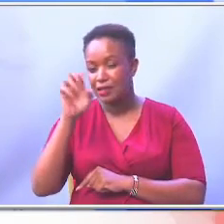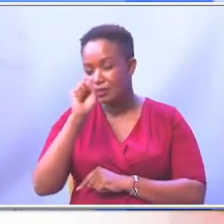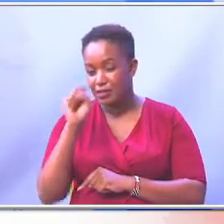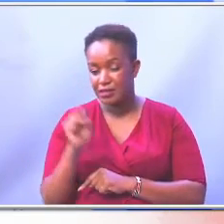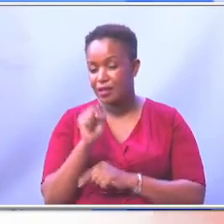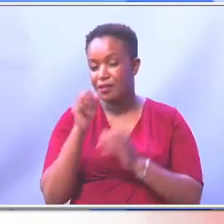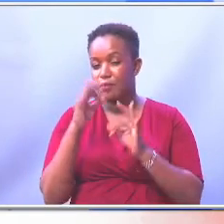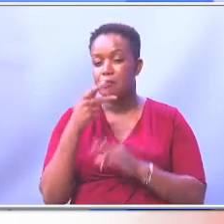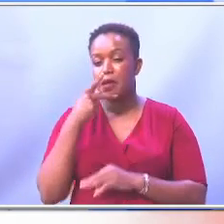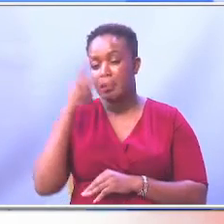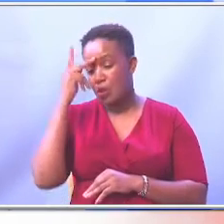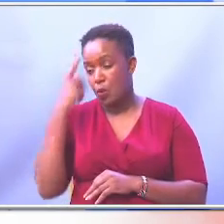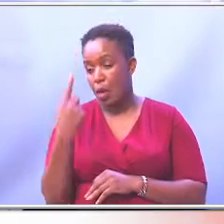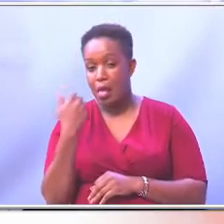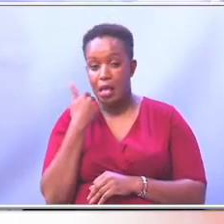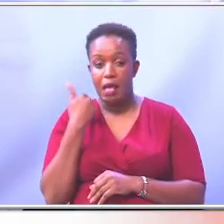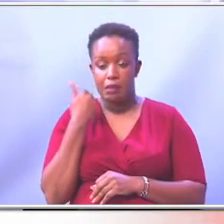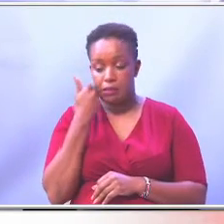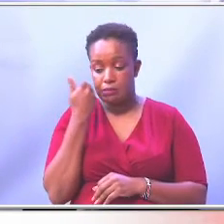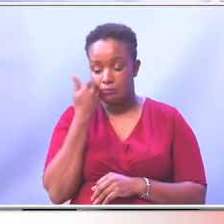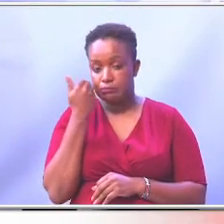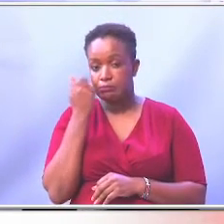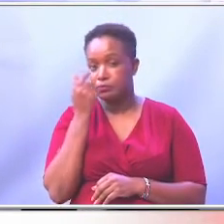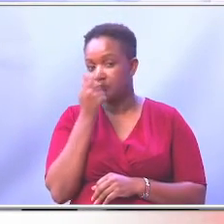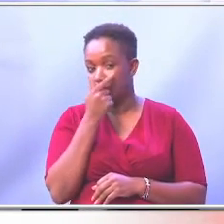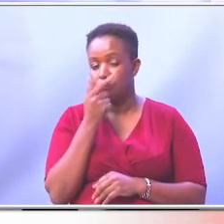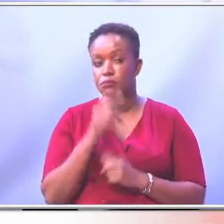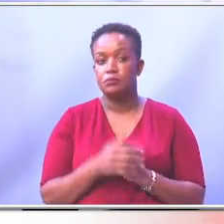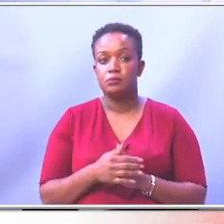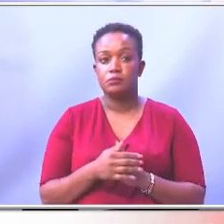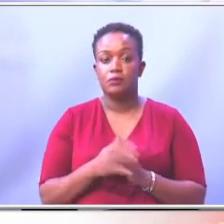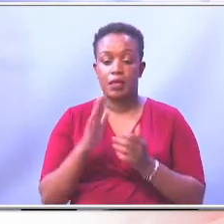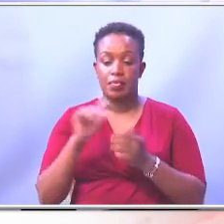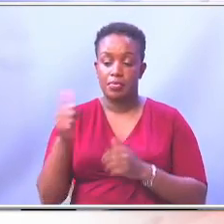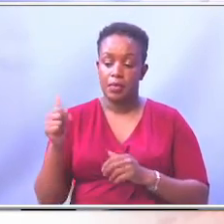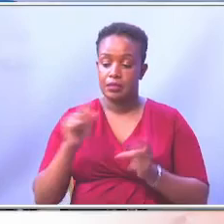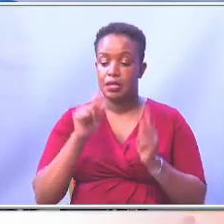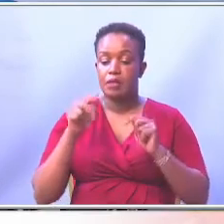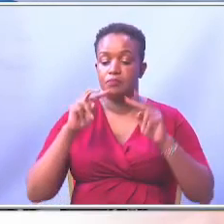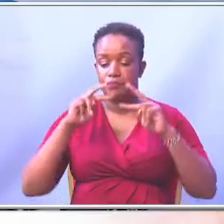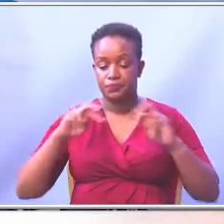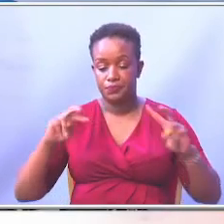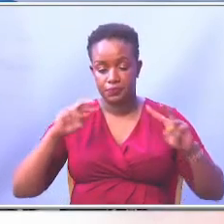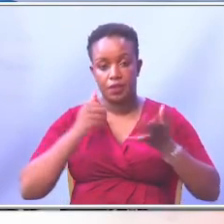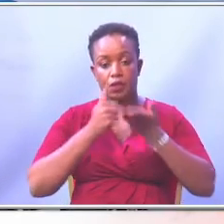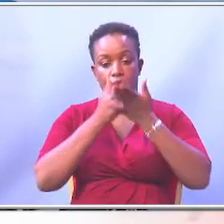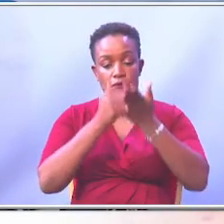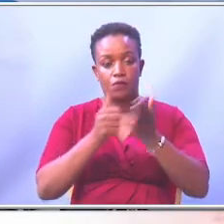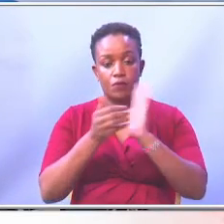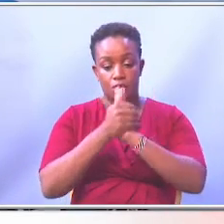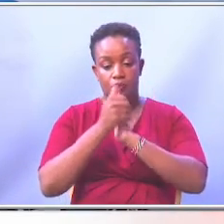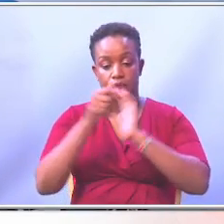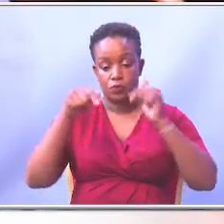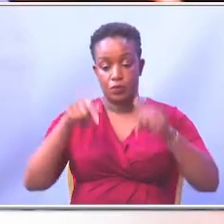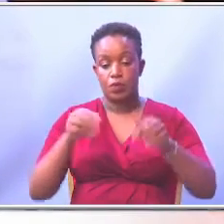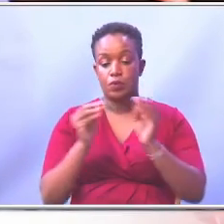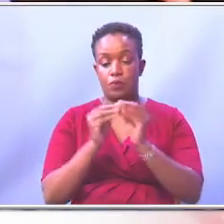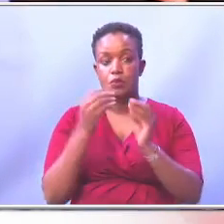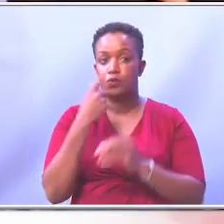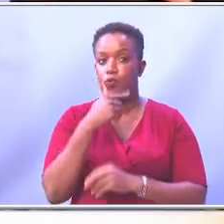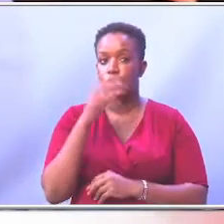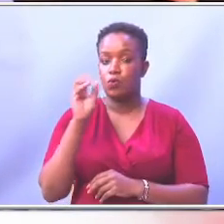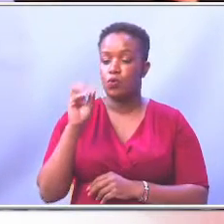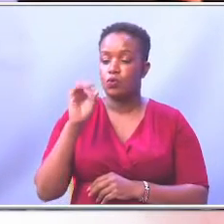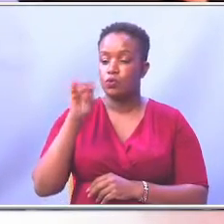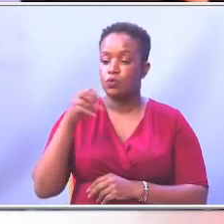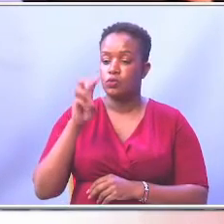20% chance you will need glasses. Many come here seeking help from experts, and today we meet Ojuang. A young